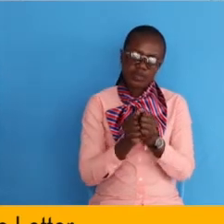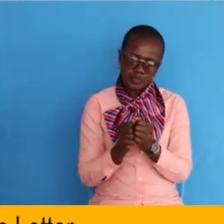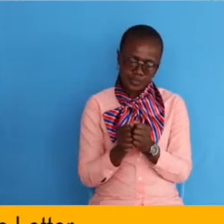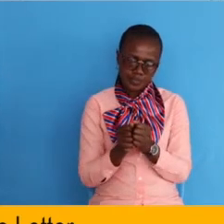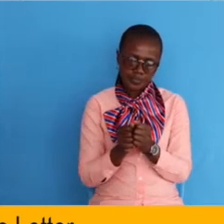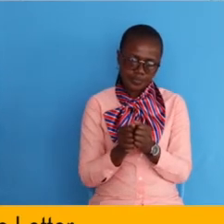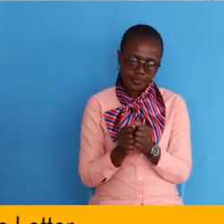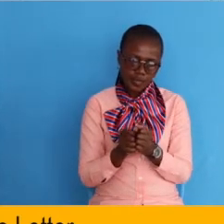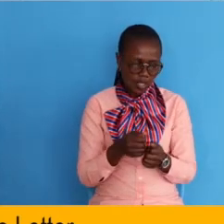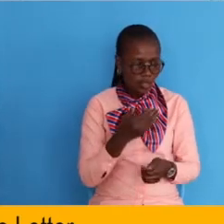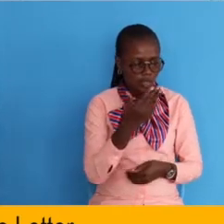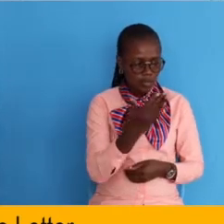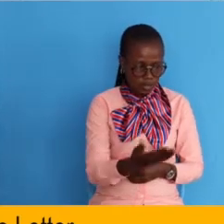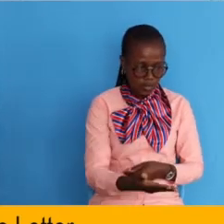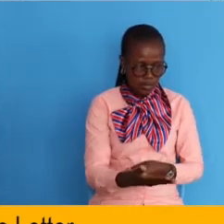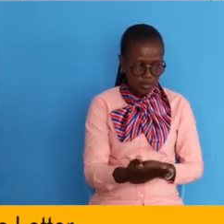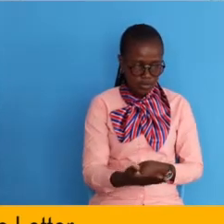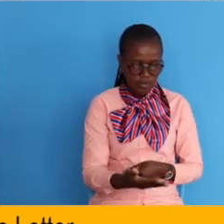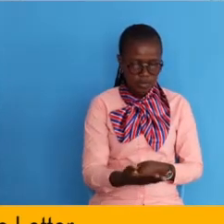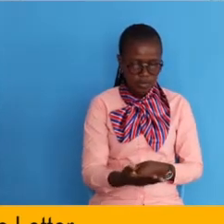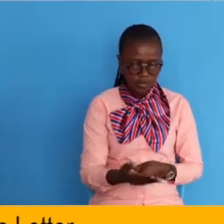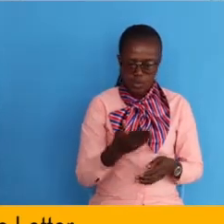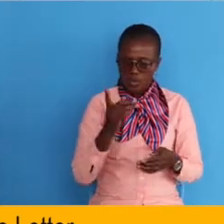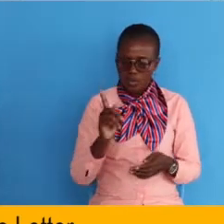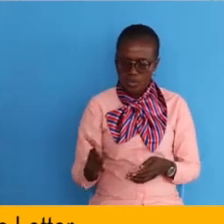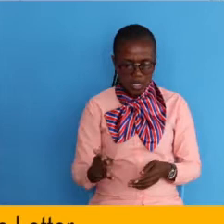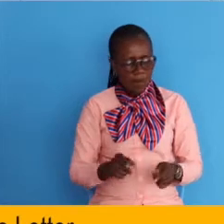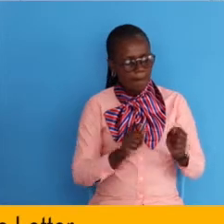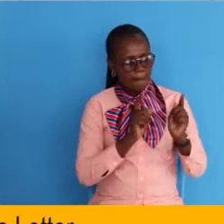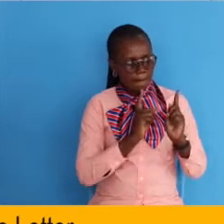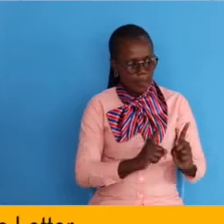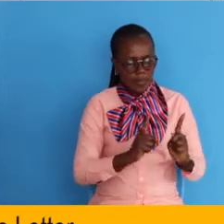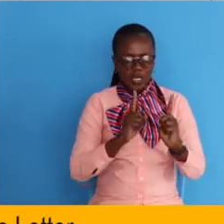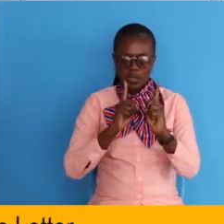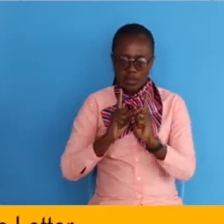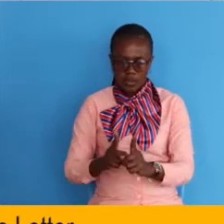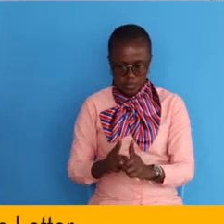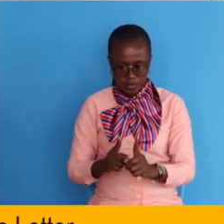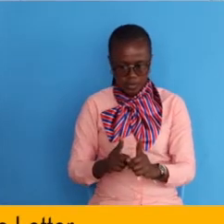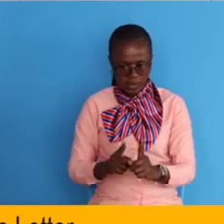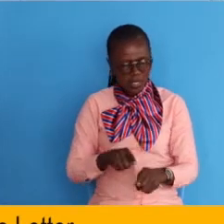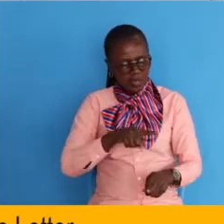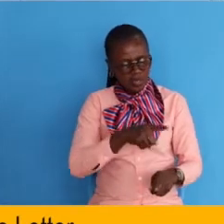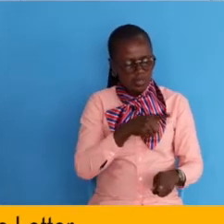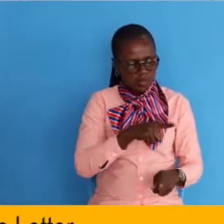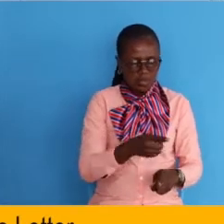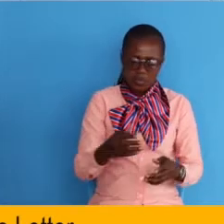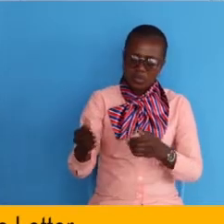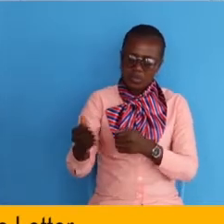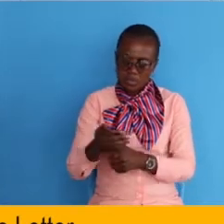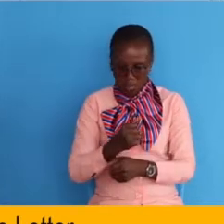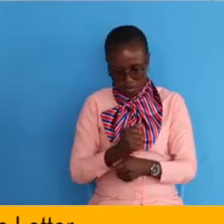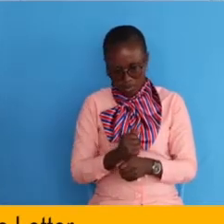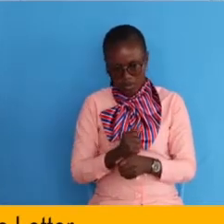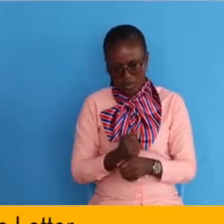So at this point, you have to be very straight, very specific to what do you want. Are you writing